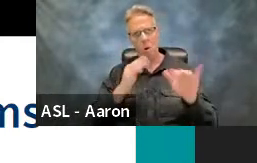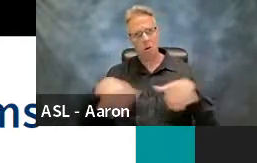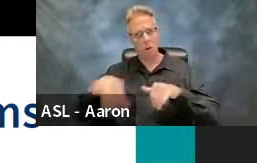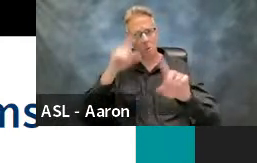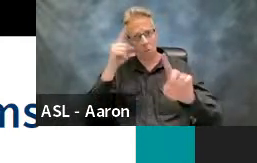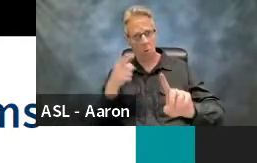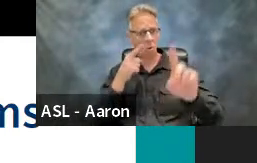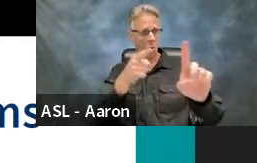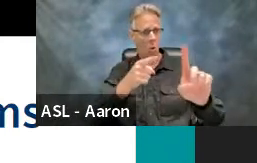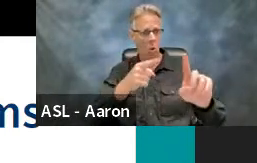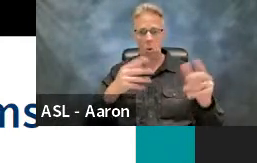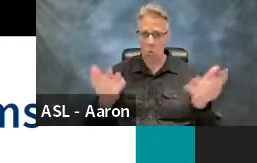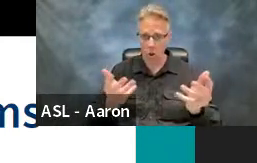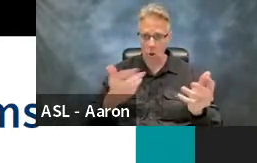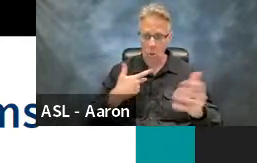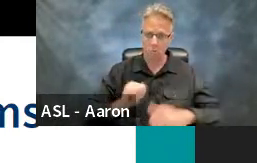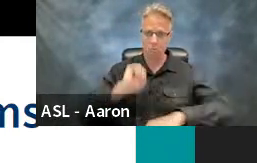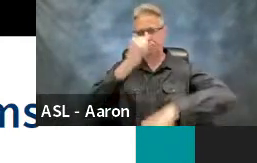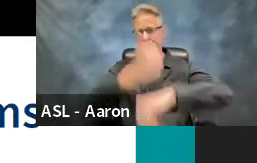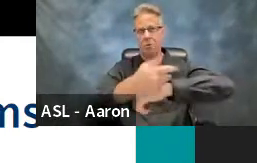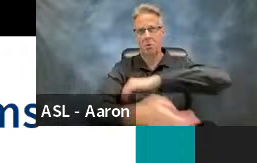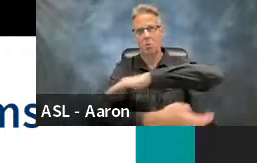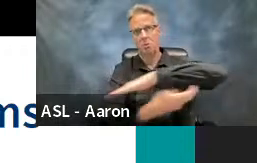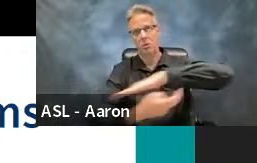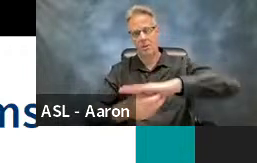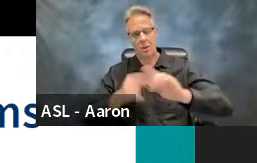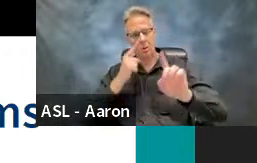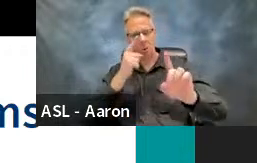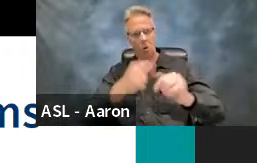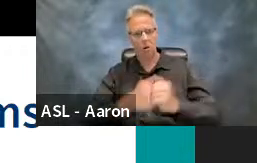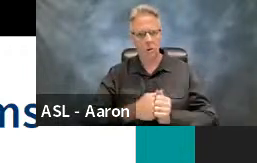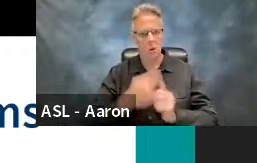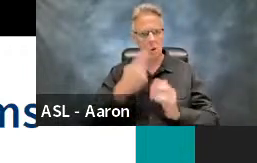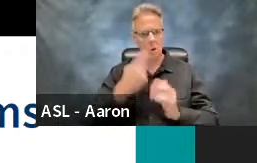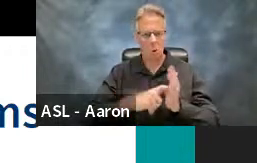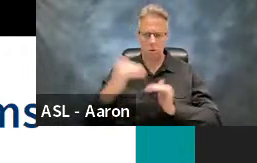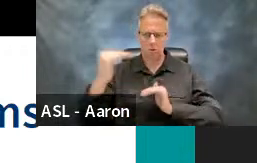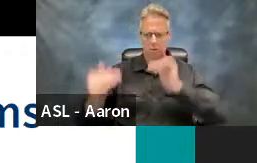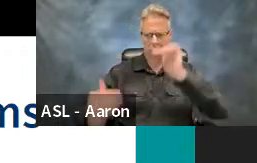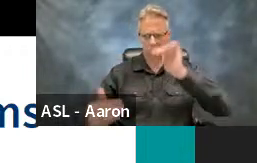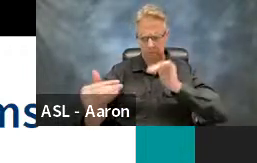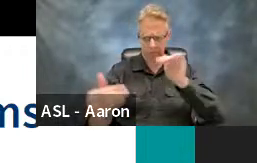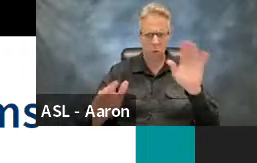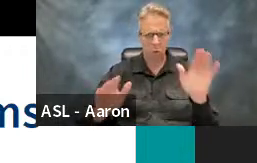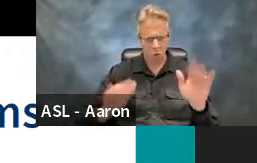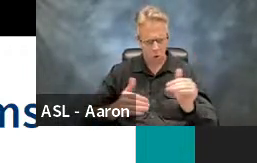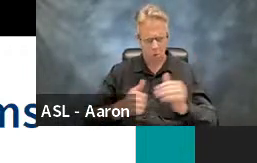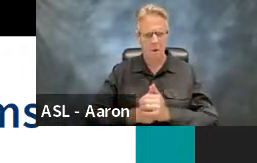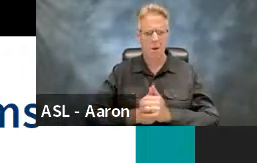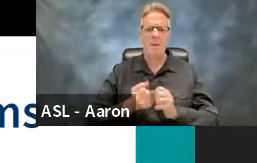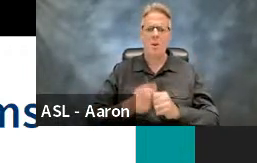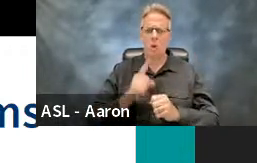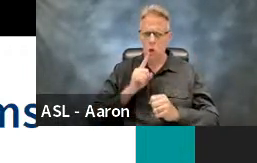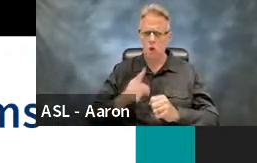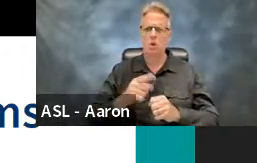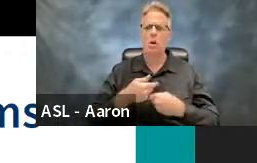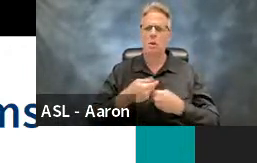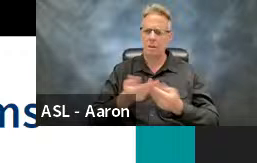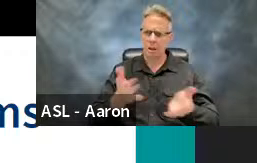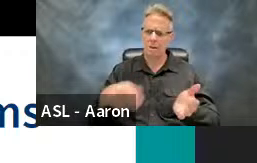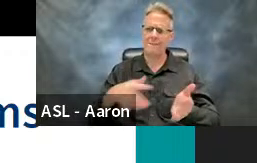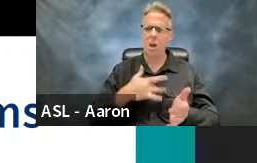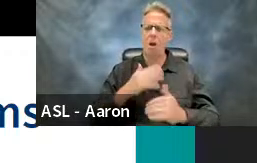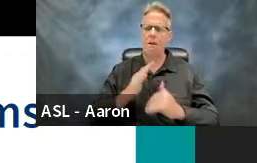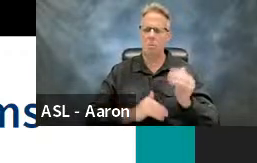goal is to build a bridge, to notice power dynamics in the room, create a space for multiple truths and